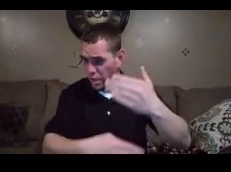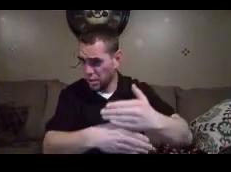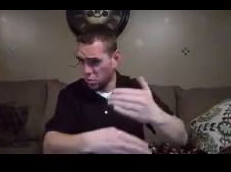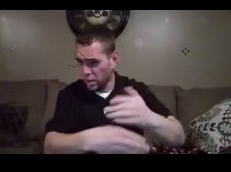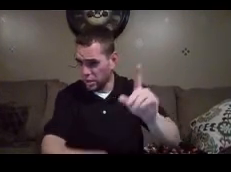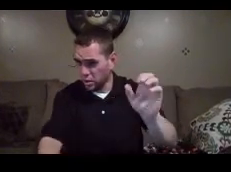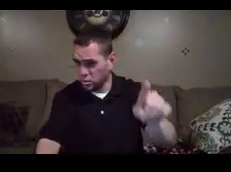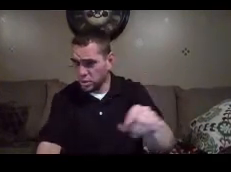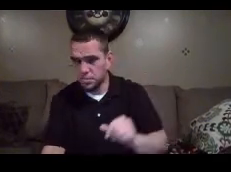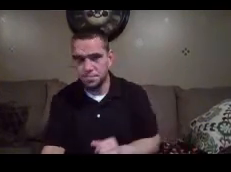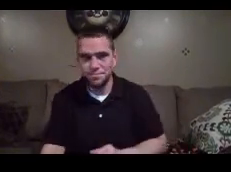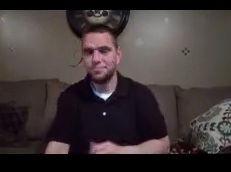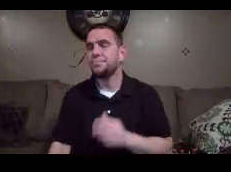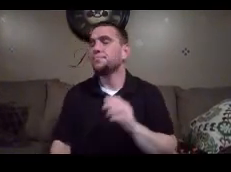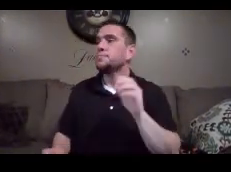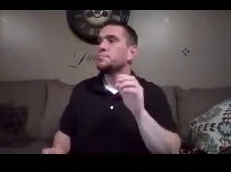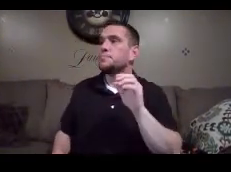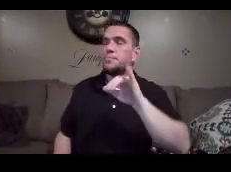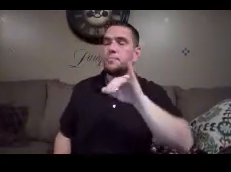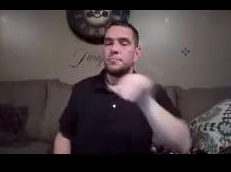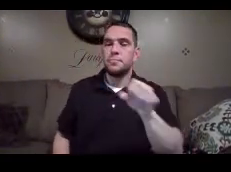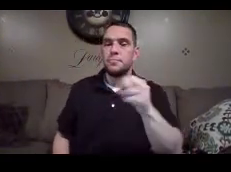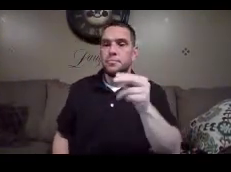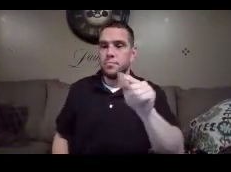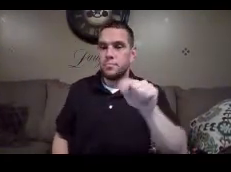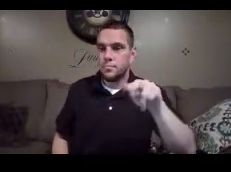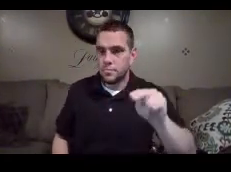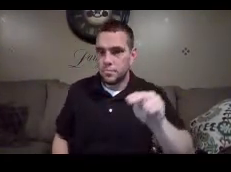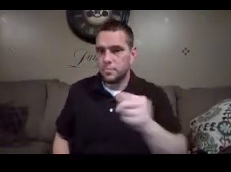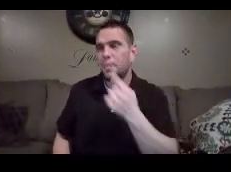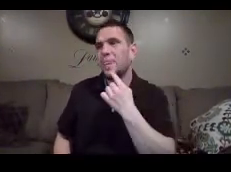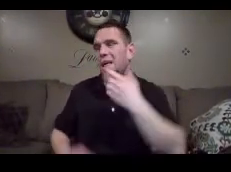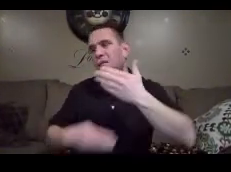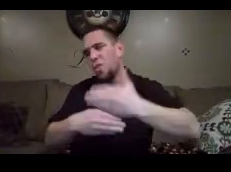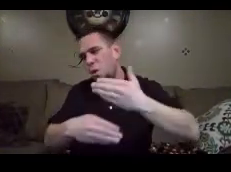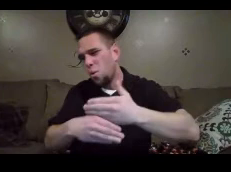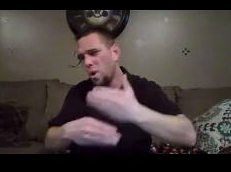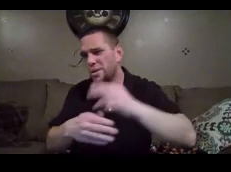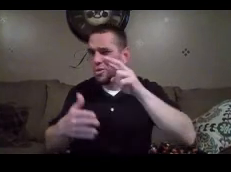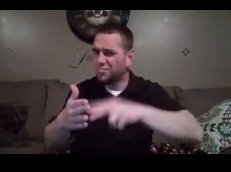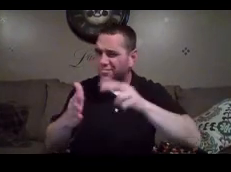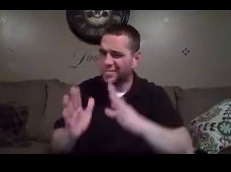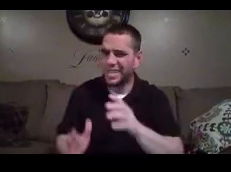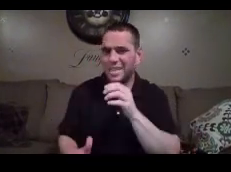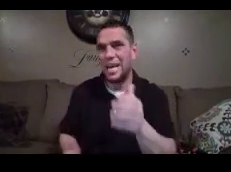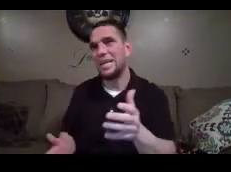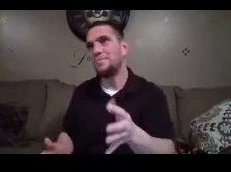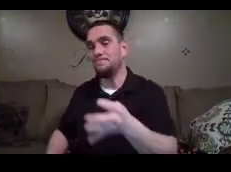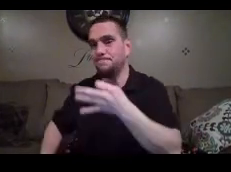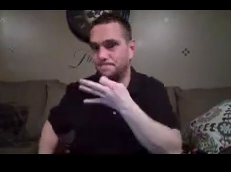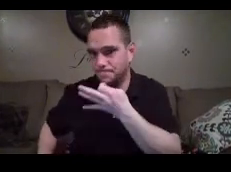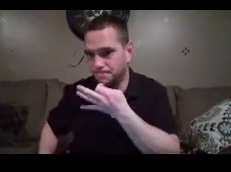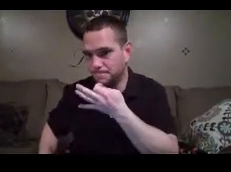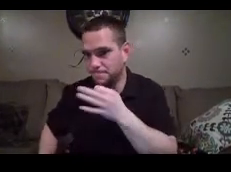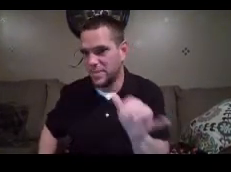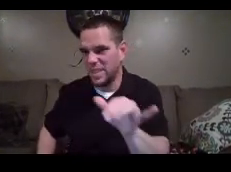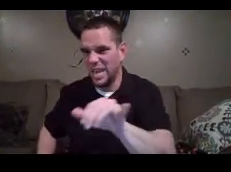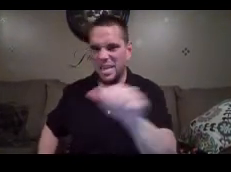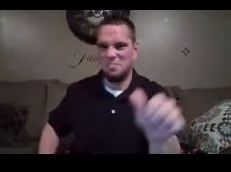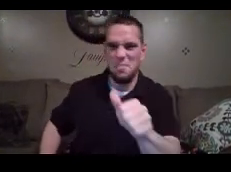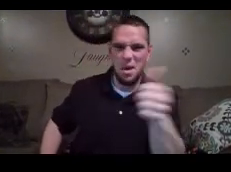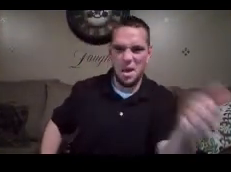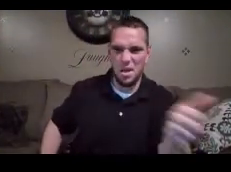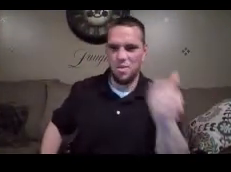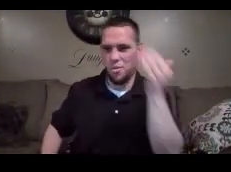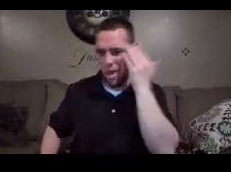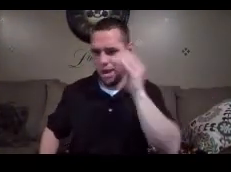So the Windows narrator is definitely not as robust as some of the other screen readers. JAWS is a commercial screen